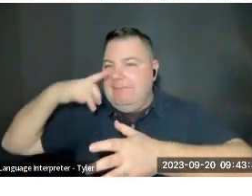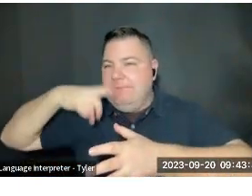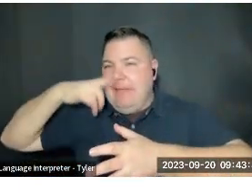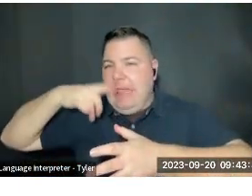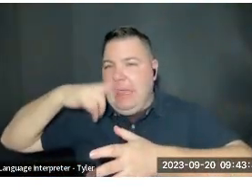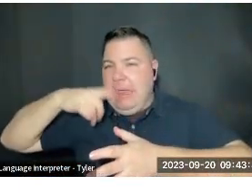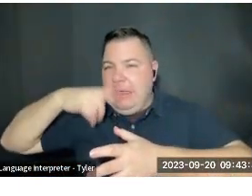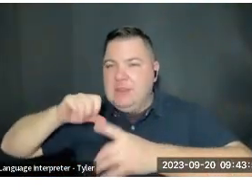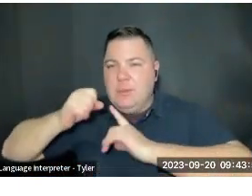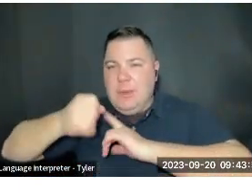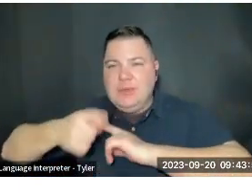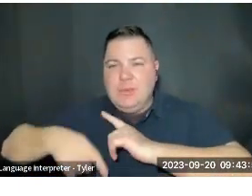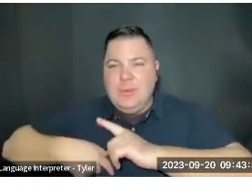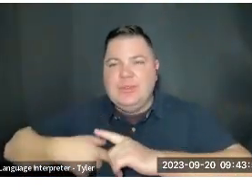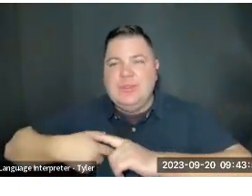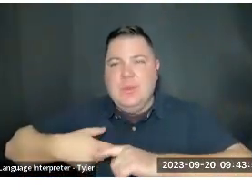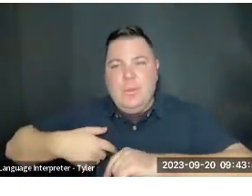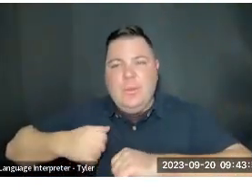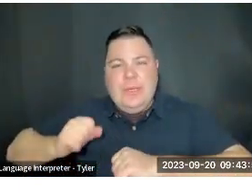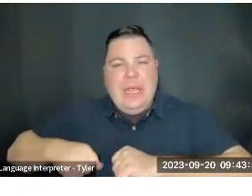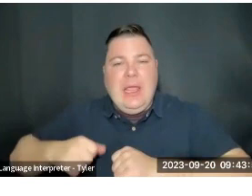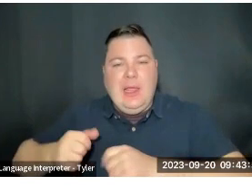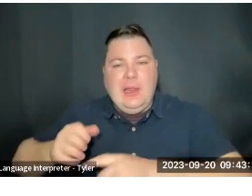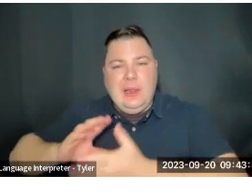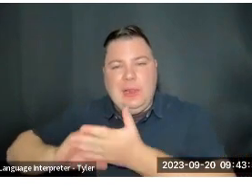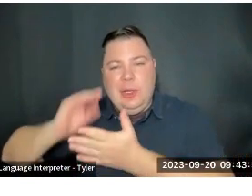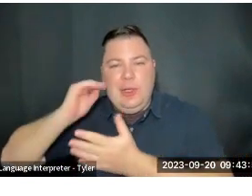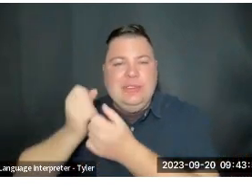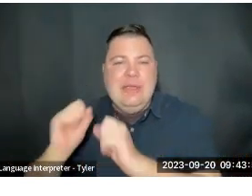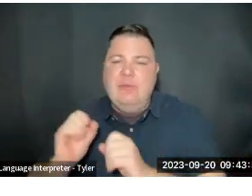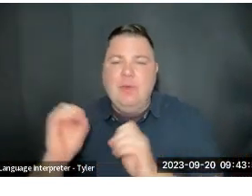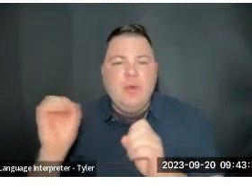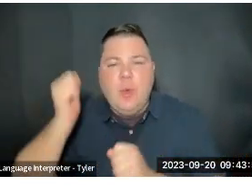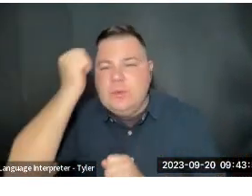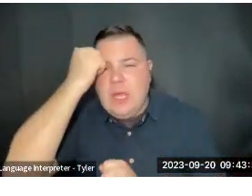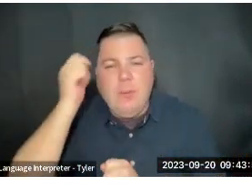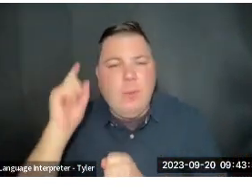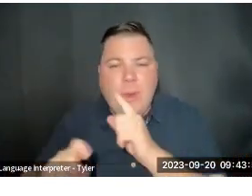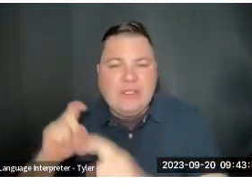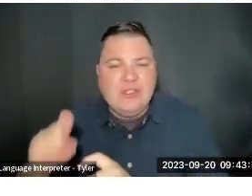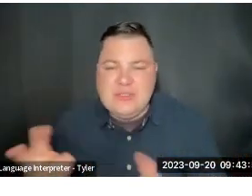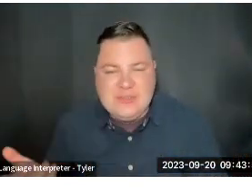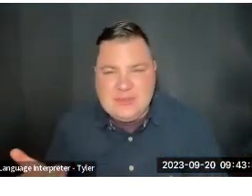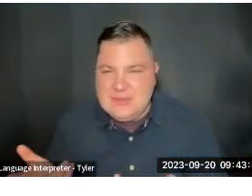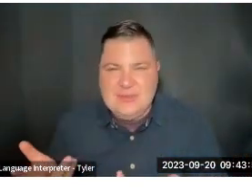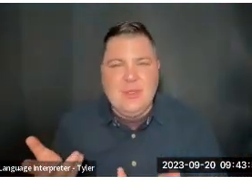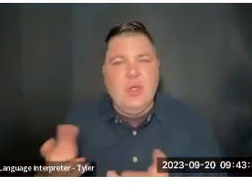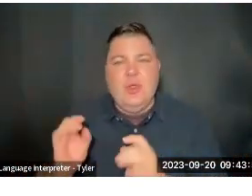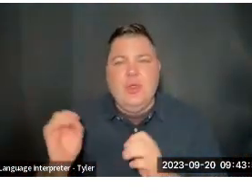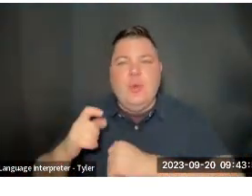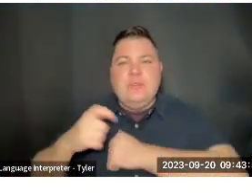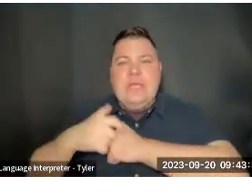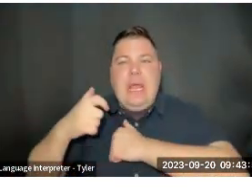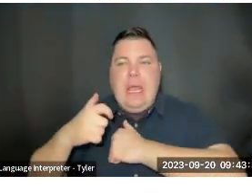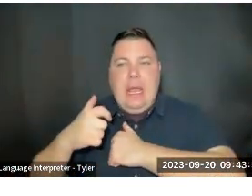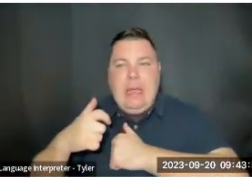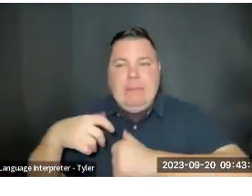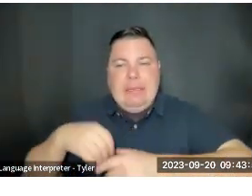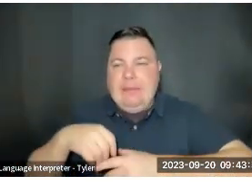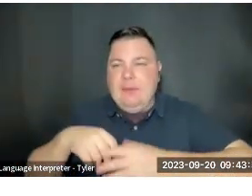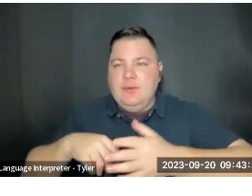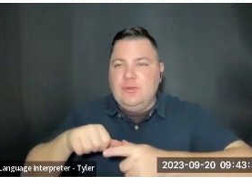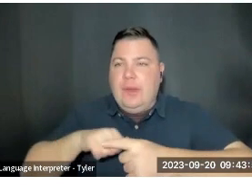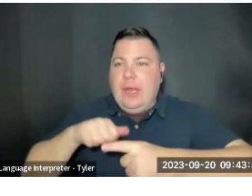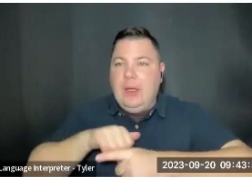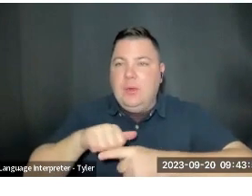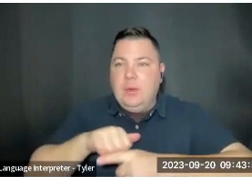environment. There are no dumb questions, and there also is no time along in the training where you